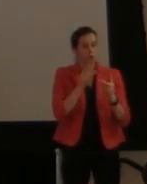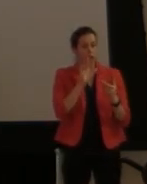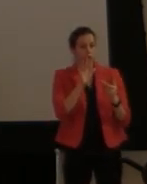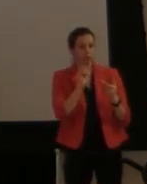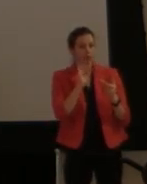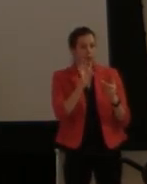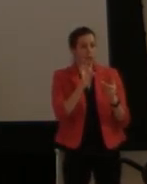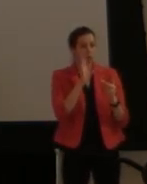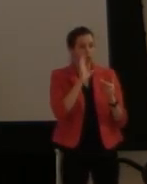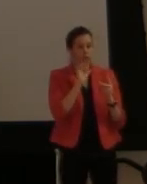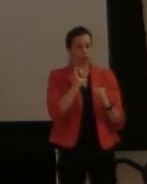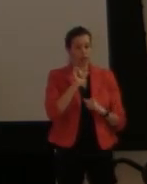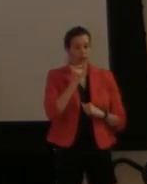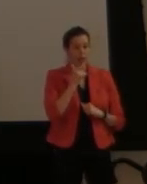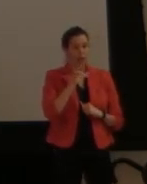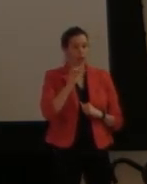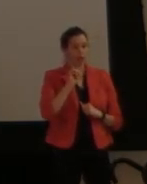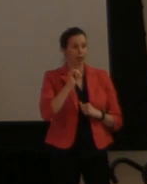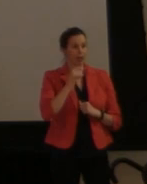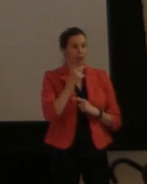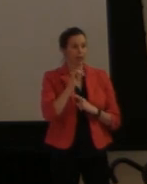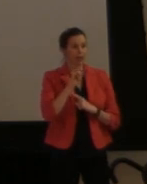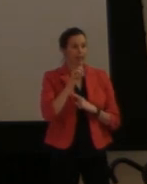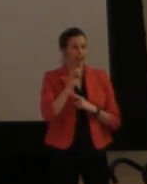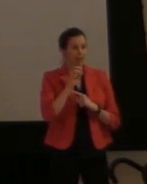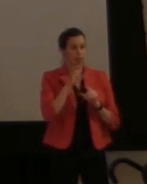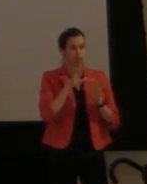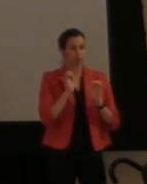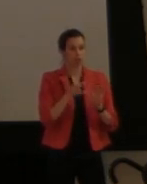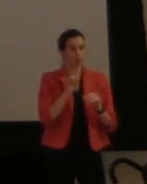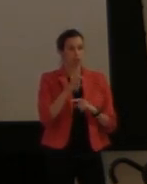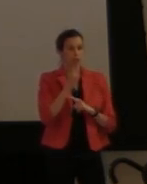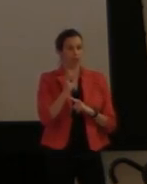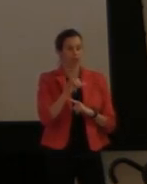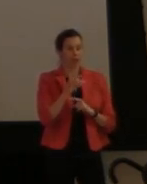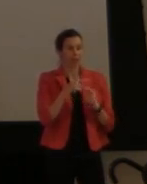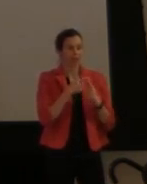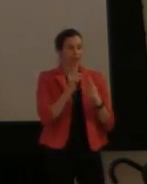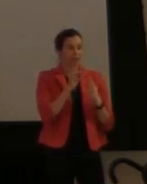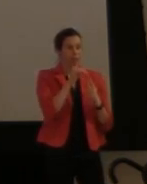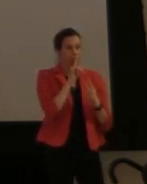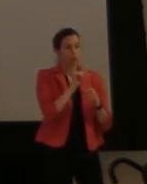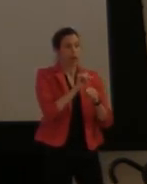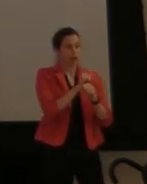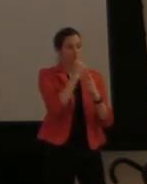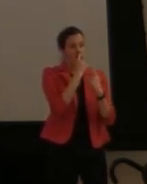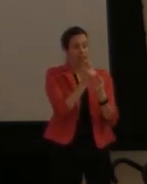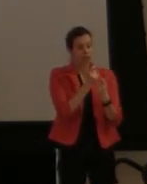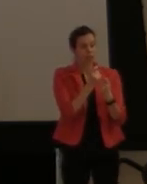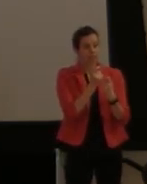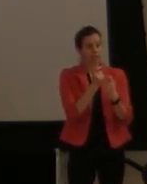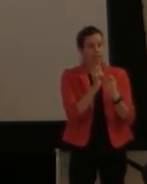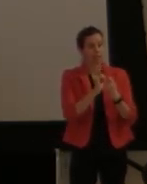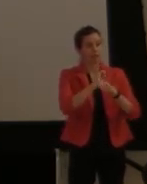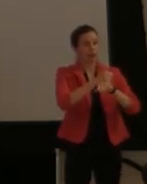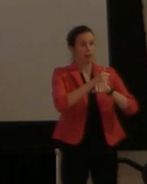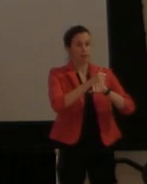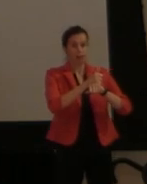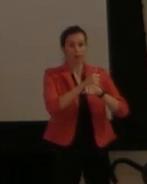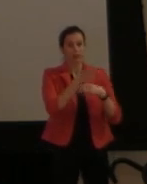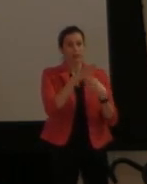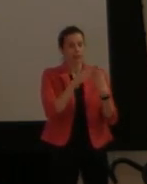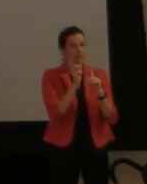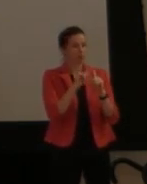an aggregate data survey and want to think more deeply about this. And then if you actually had an interest in implementing some of this